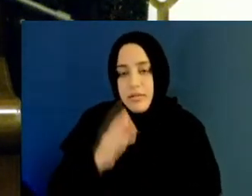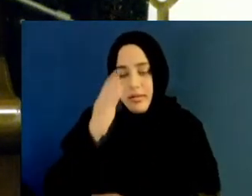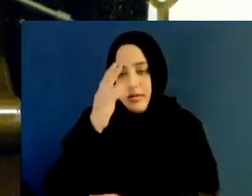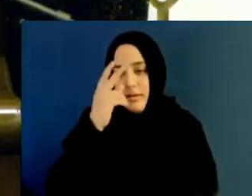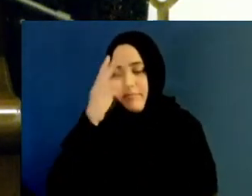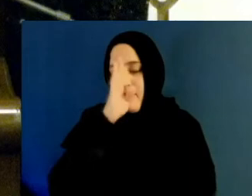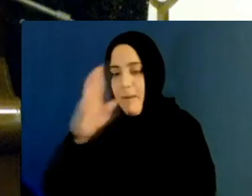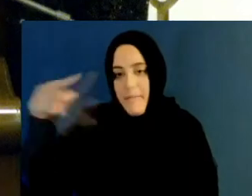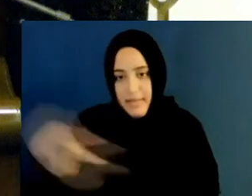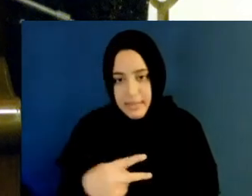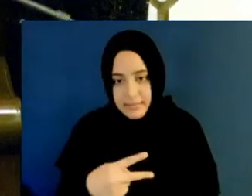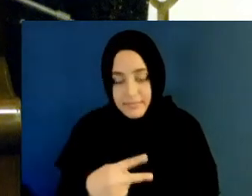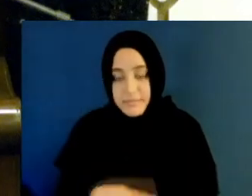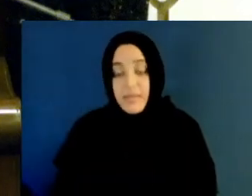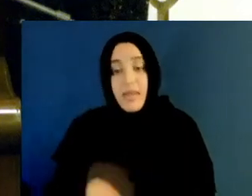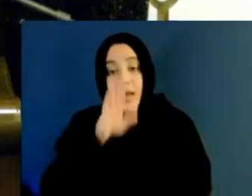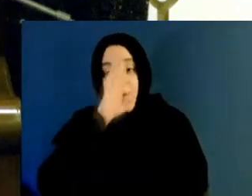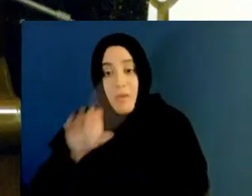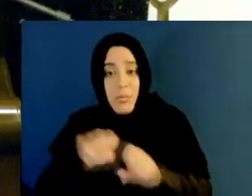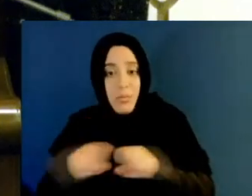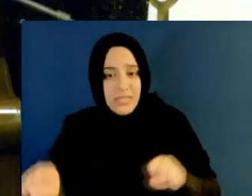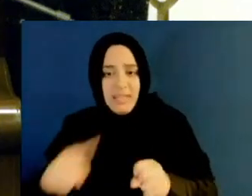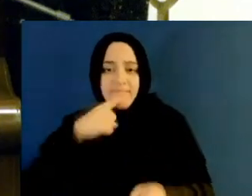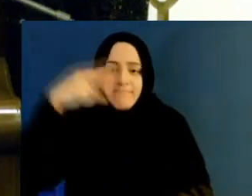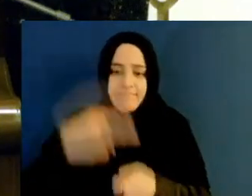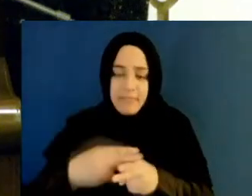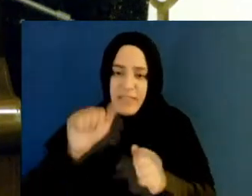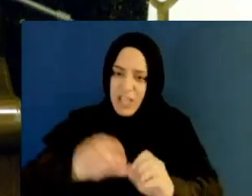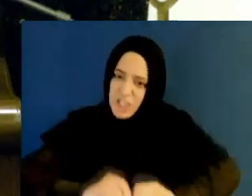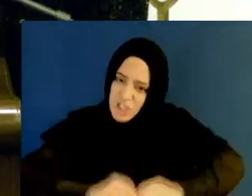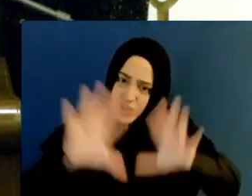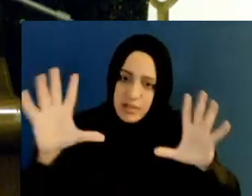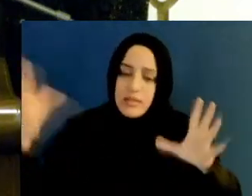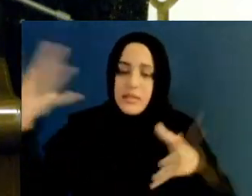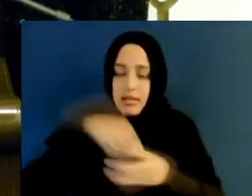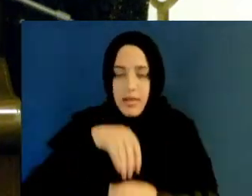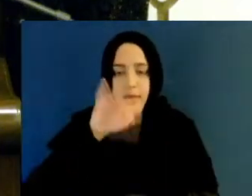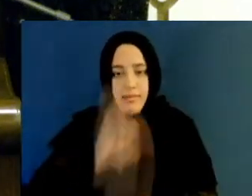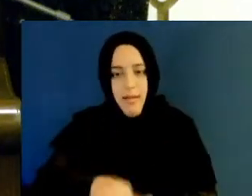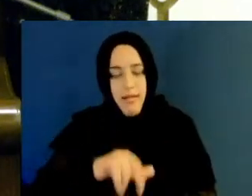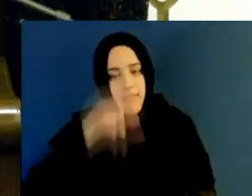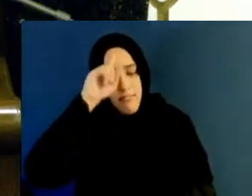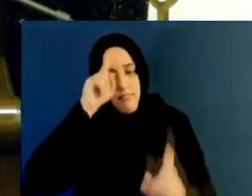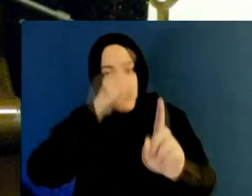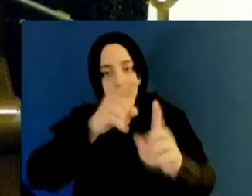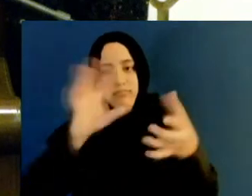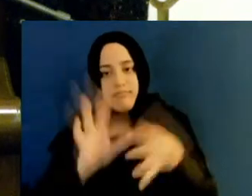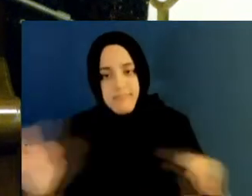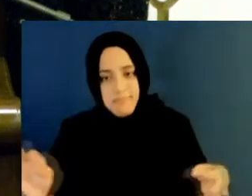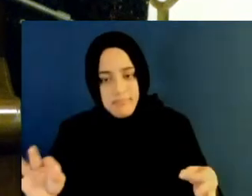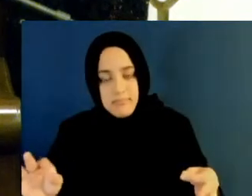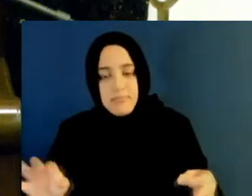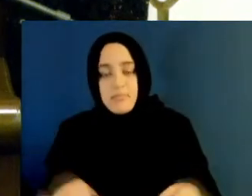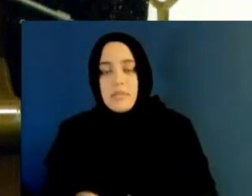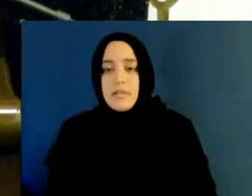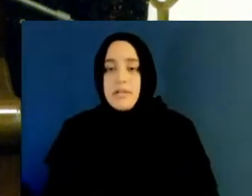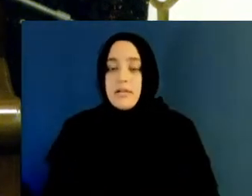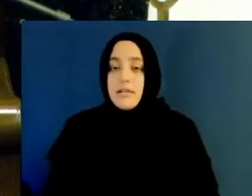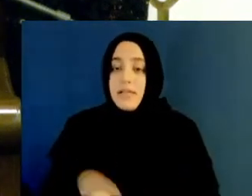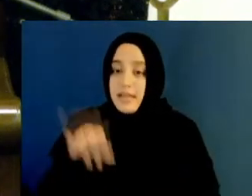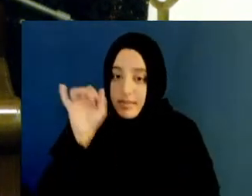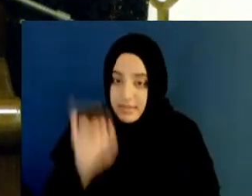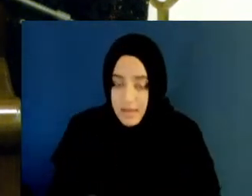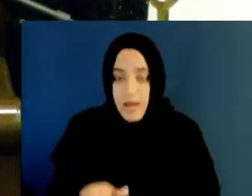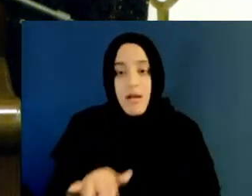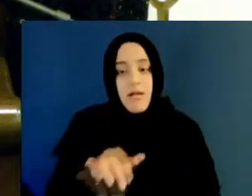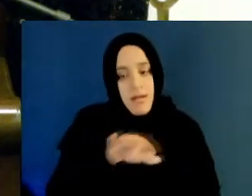Umayyah. This is courage, this is shuja'ah, this is mine and your Imam Sajjad that we have come to mourn over